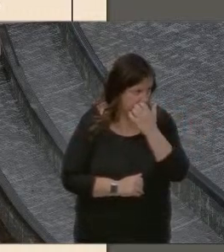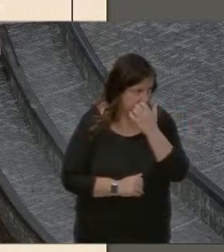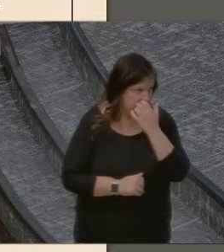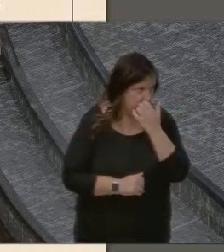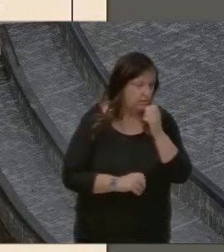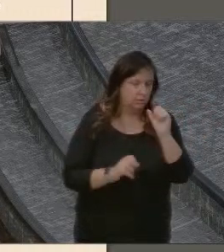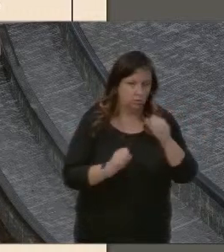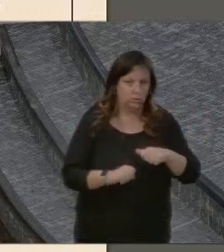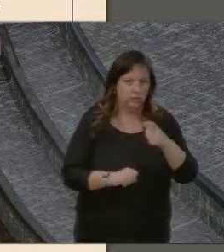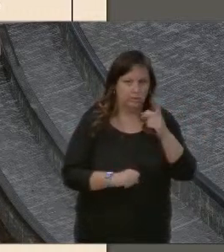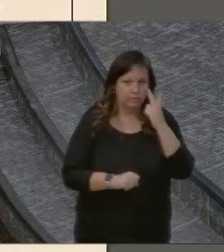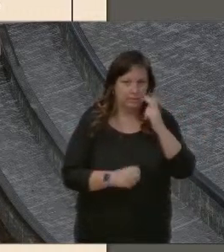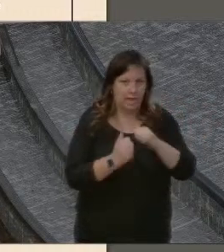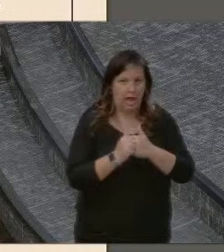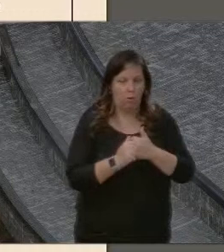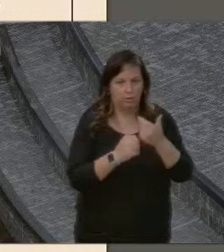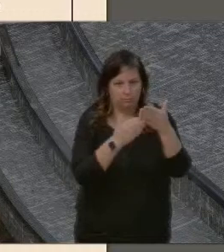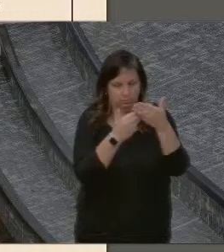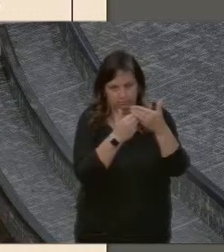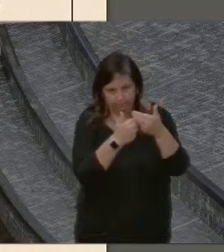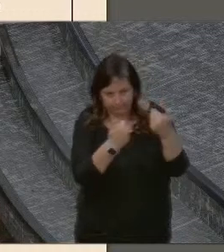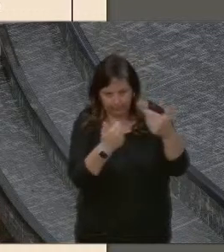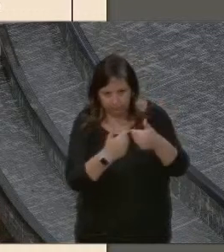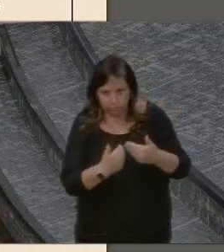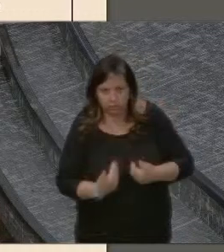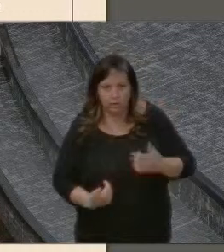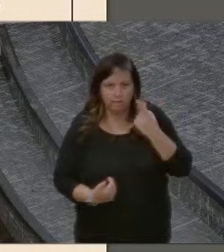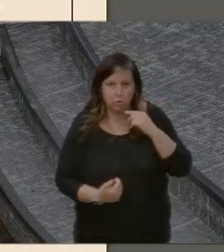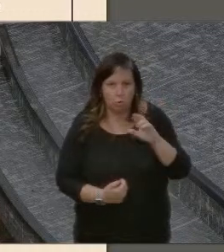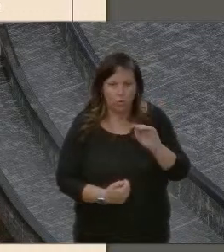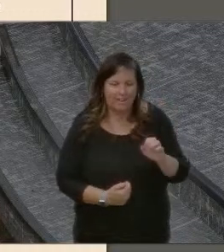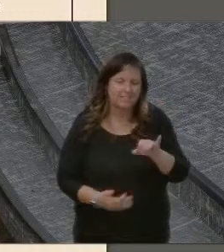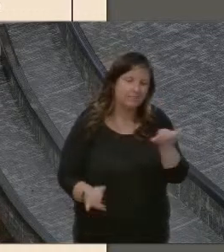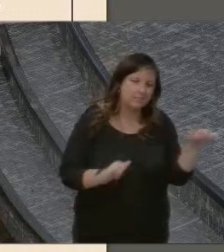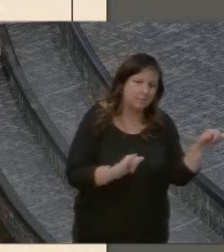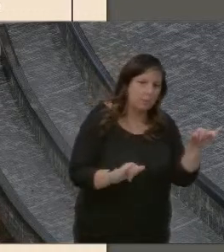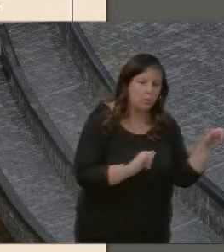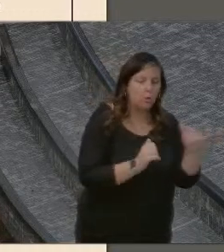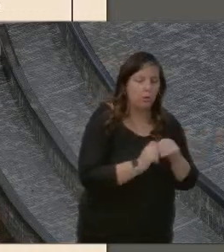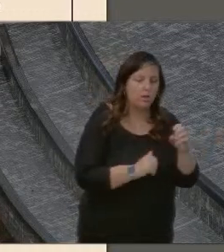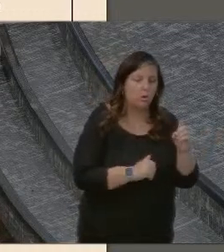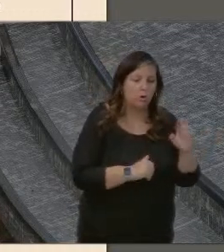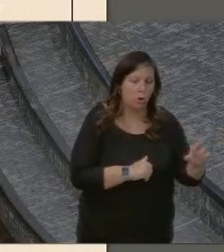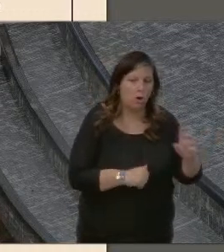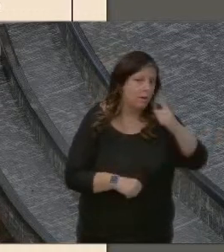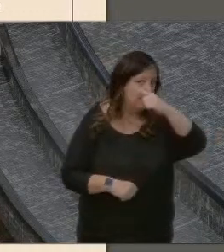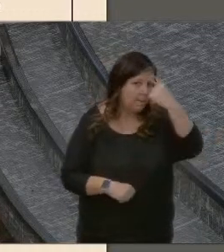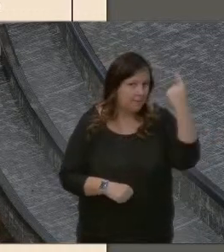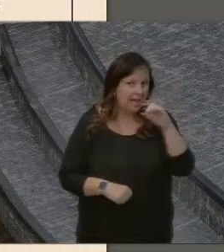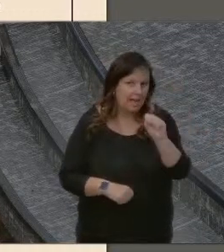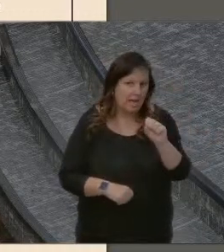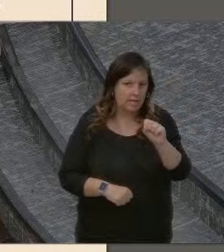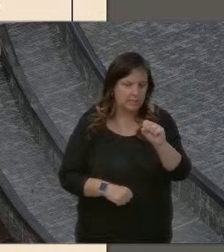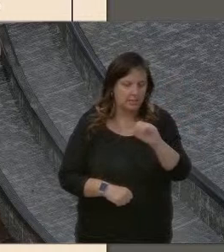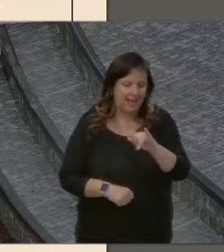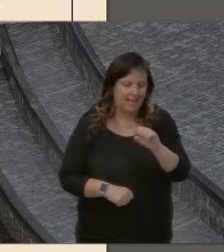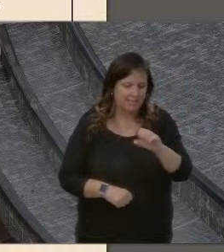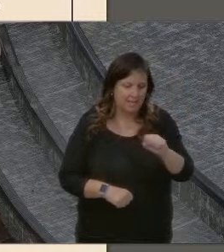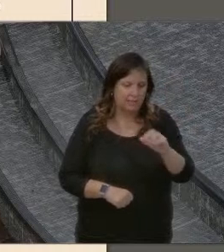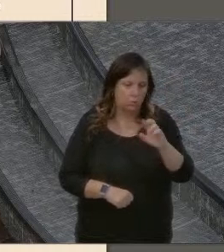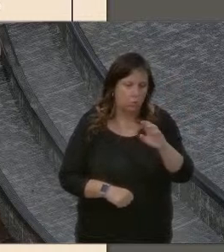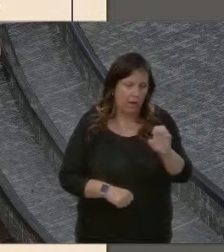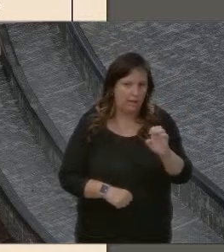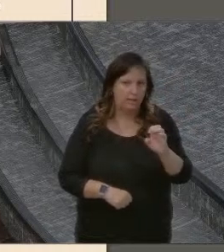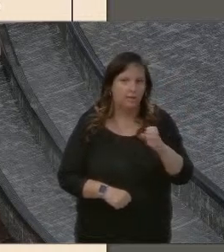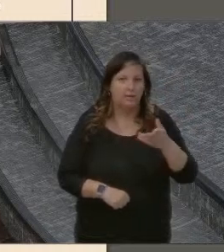race and ethnicity. And it's a similar story to ODRs. The black ISS rate is the highest of all student groups. And